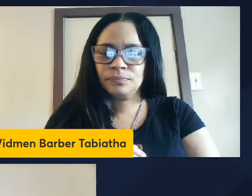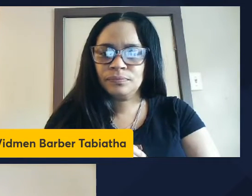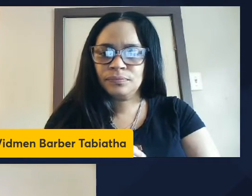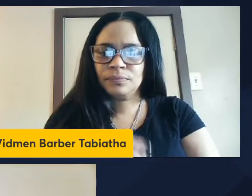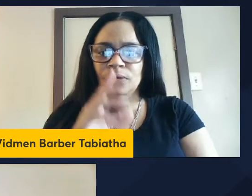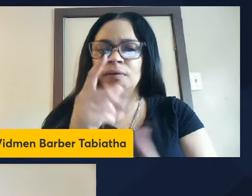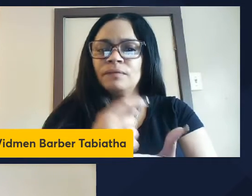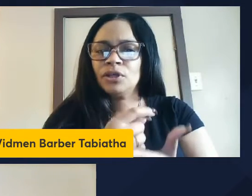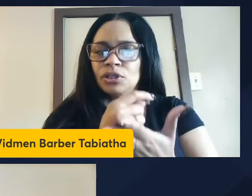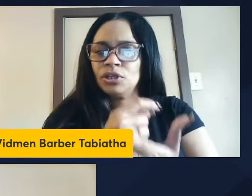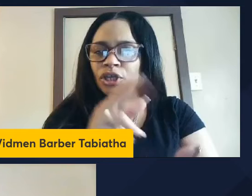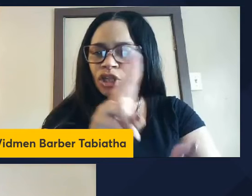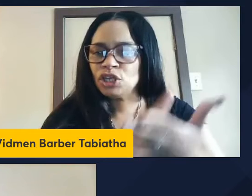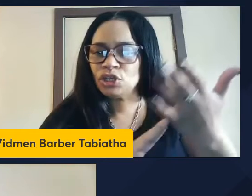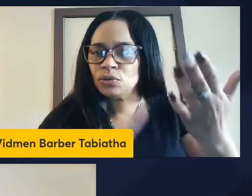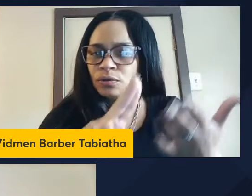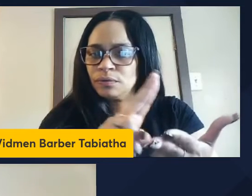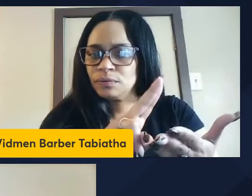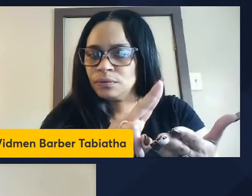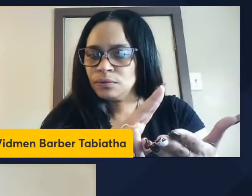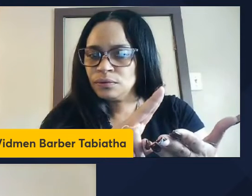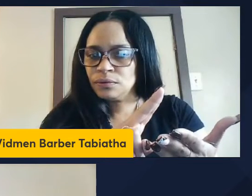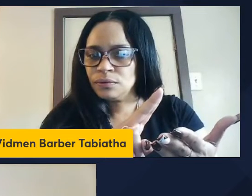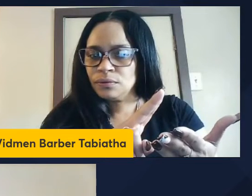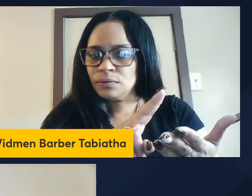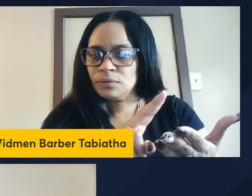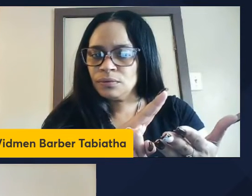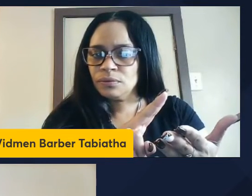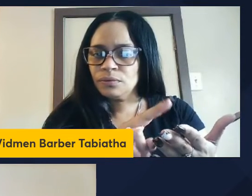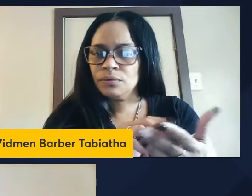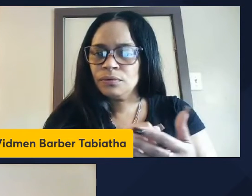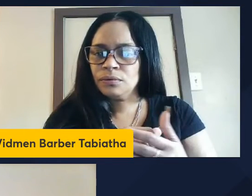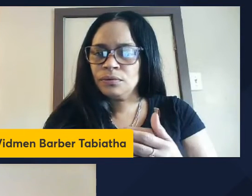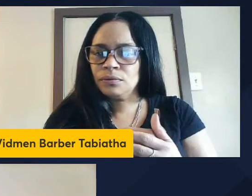at the University of Sao Paulo in Brazil.